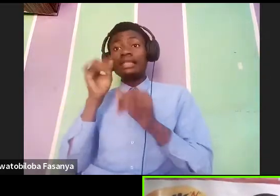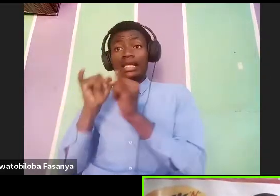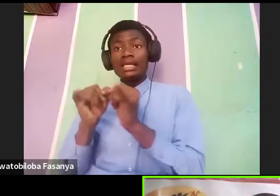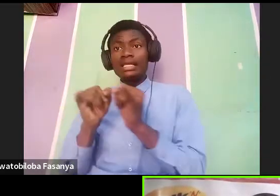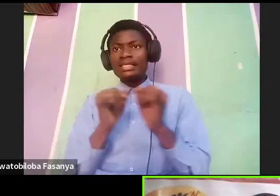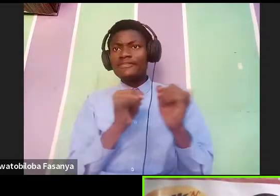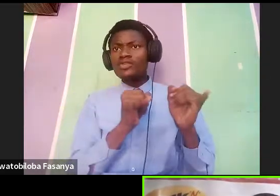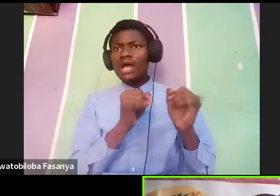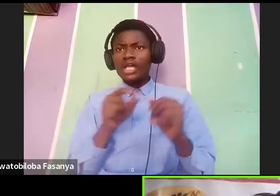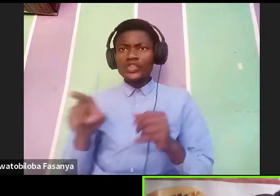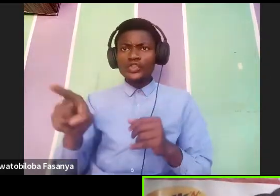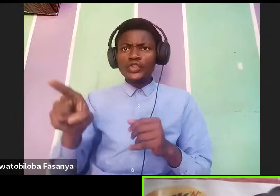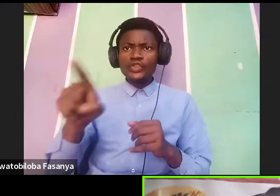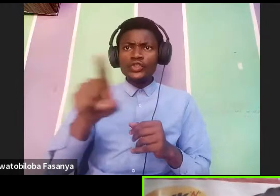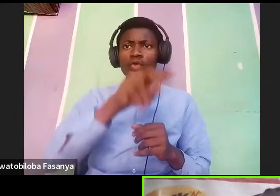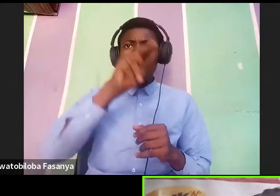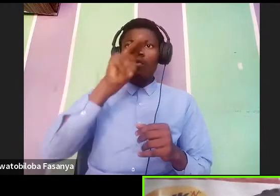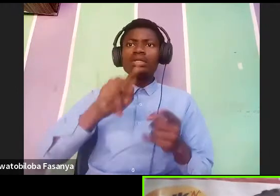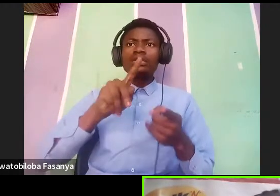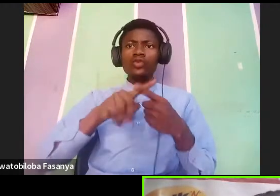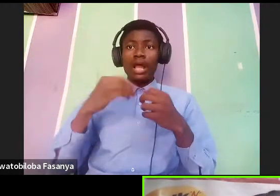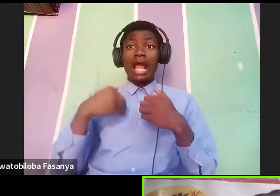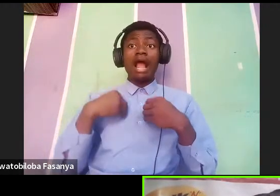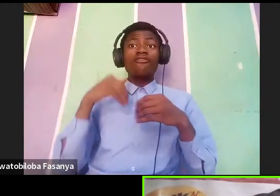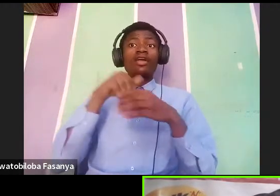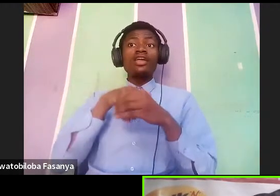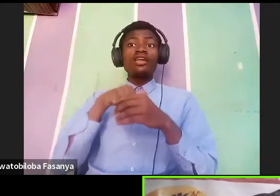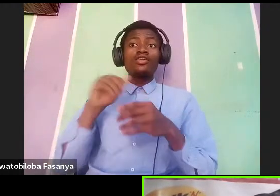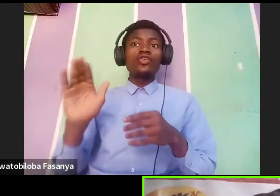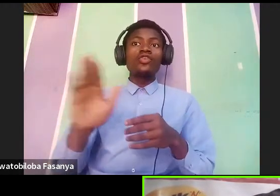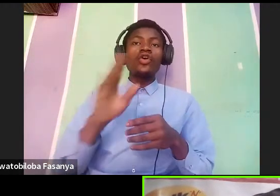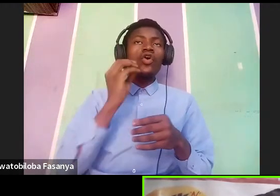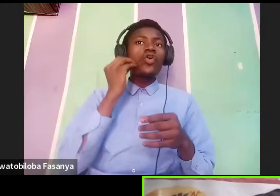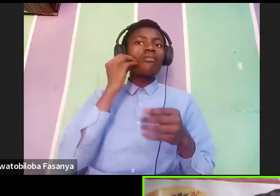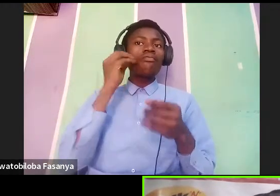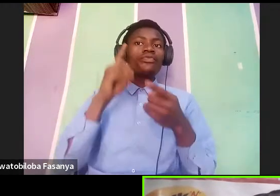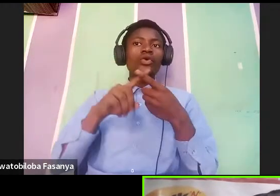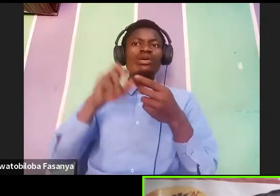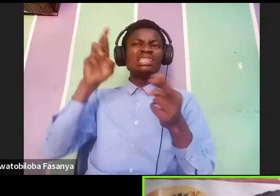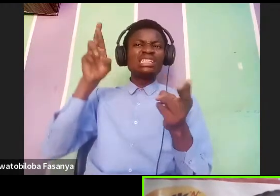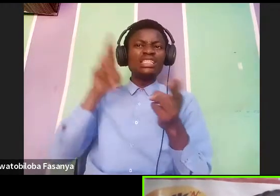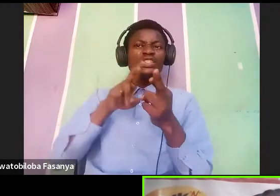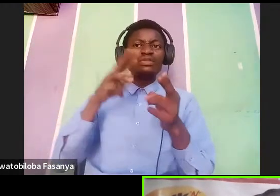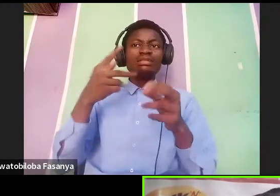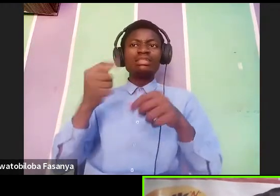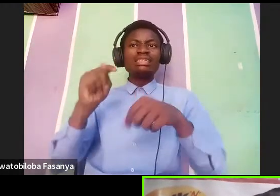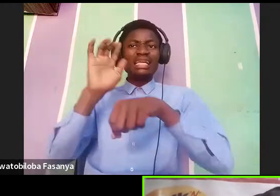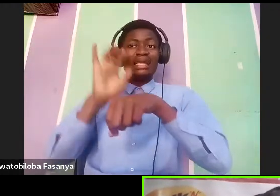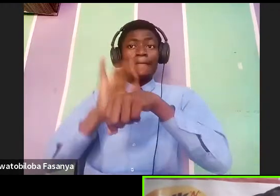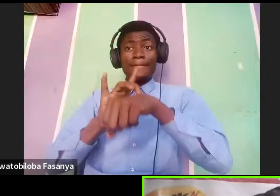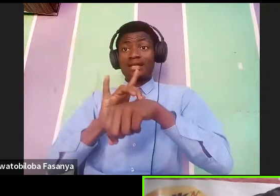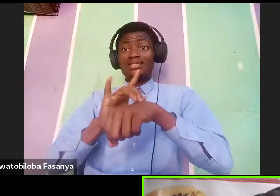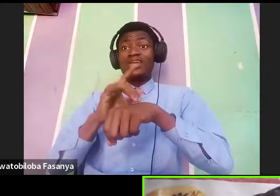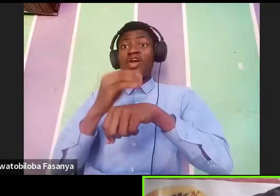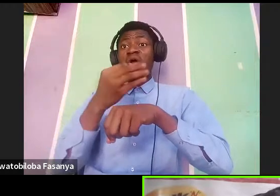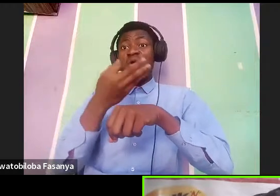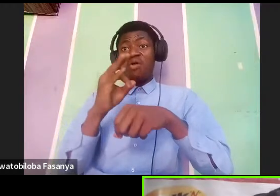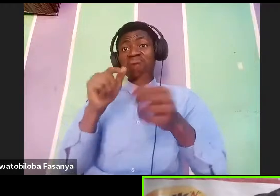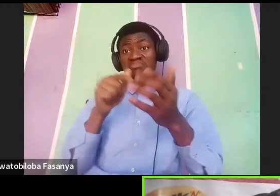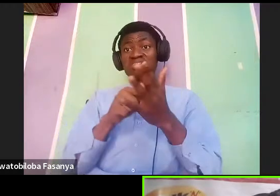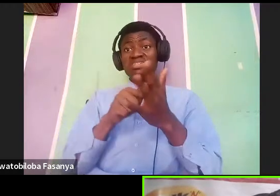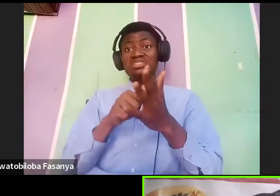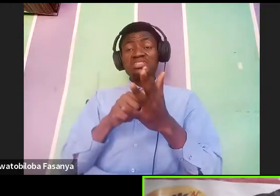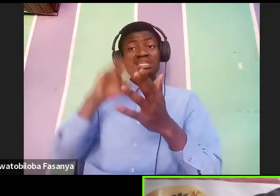reduce the impact of this unexpected situation. Dr. Toby said it's an unexpected situation, so nobody prays